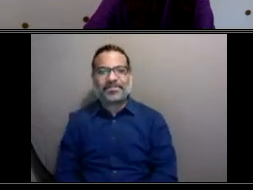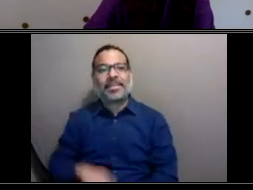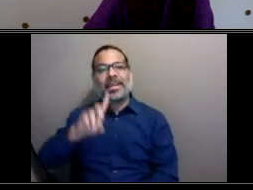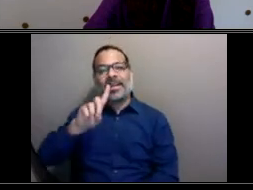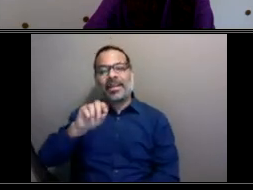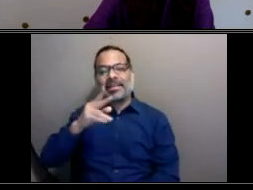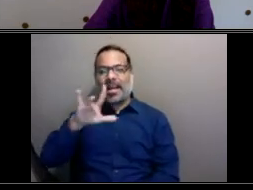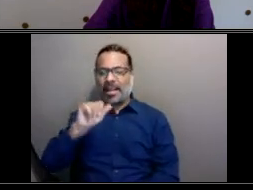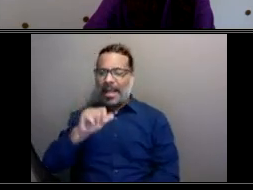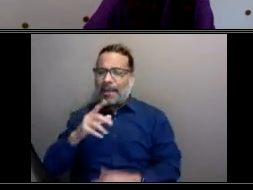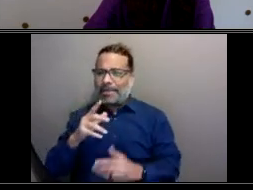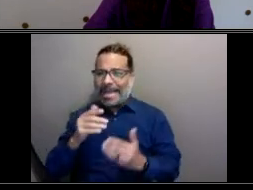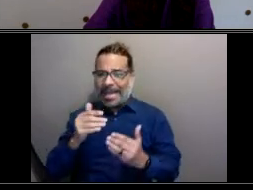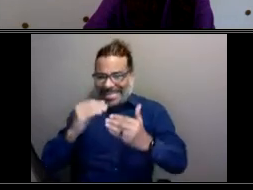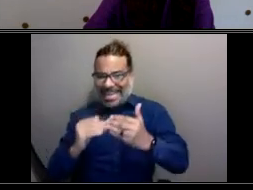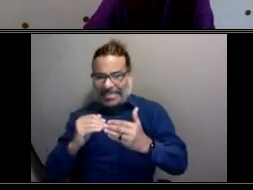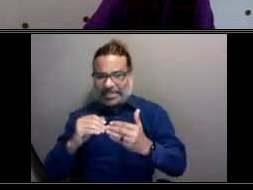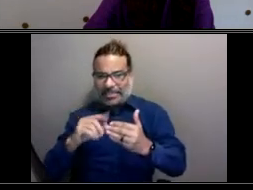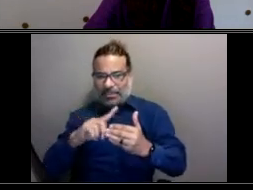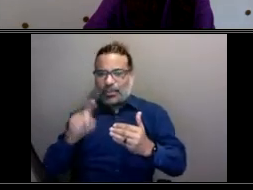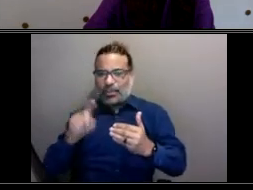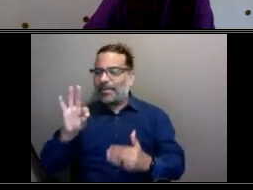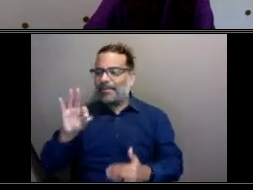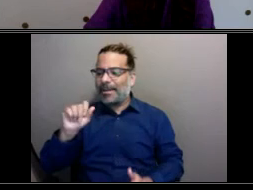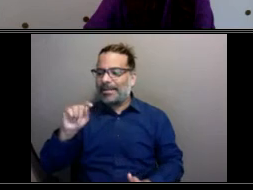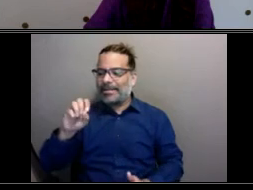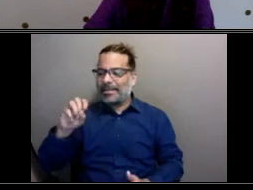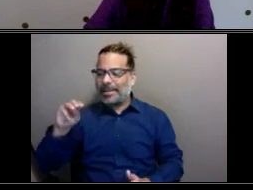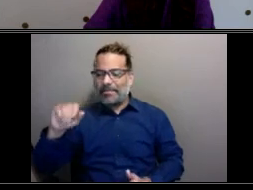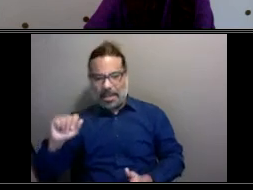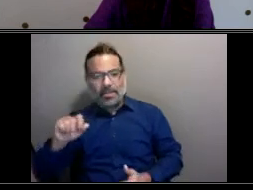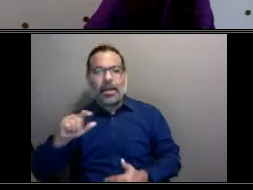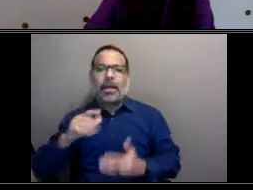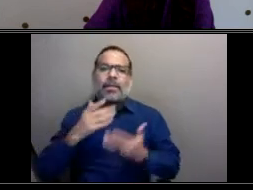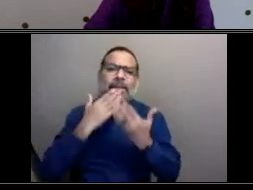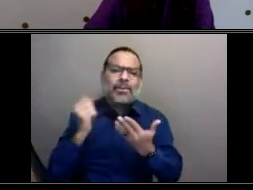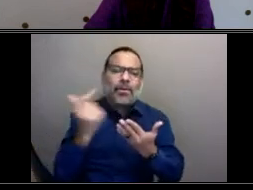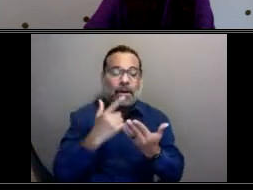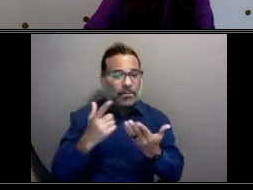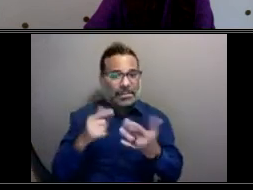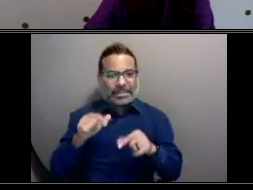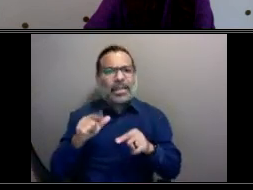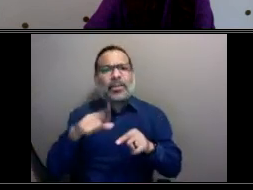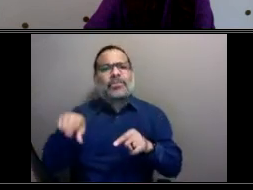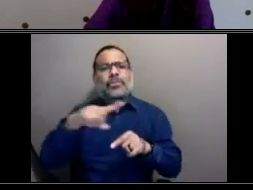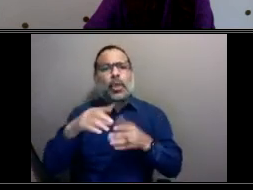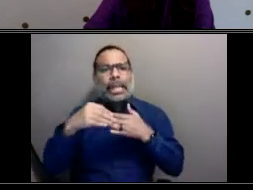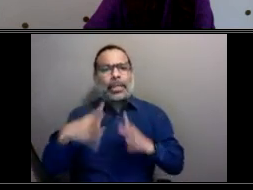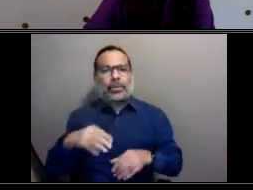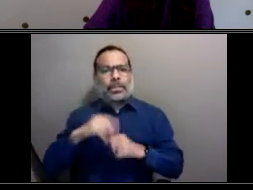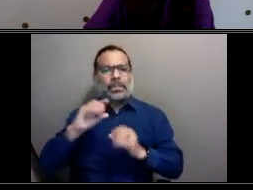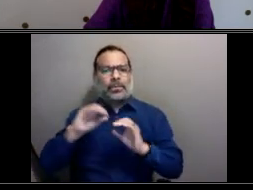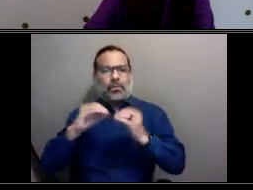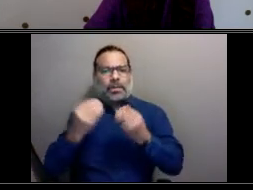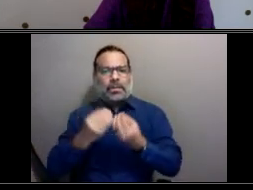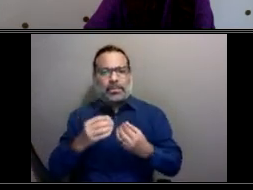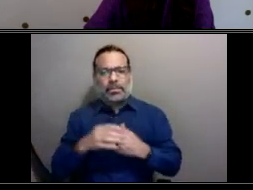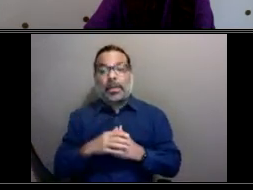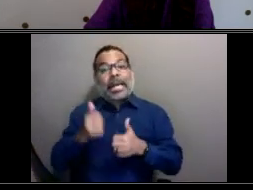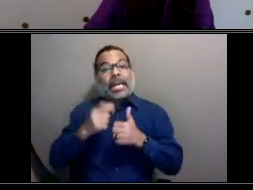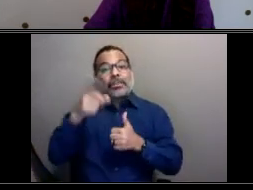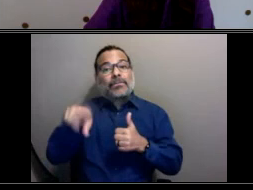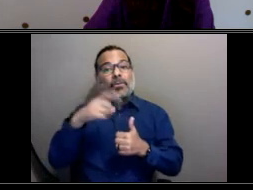going to move on to the last question on the next slide, Fatima. And this is a really nice segue because each of you are leaders in your organization. Each of you have